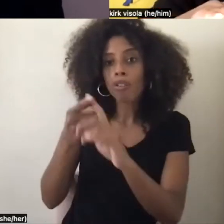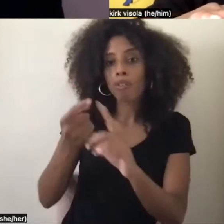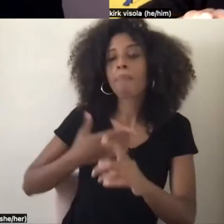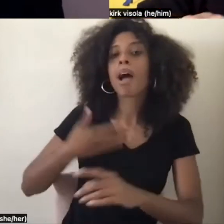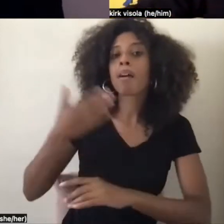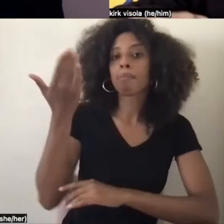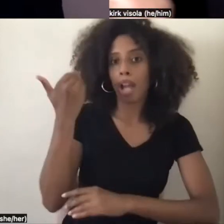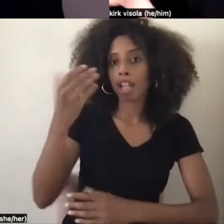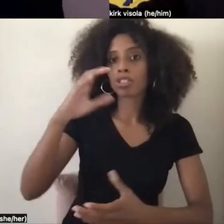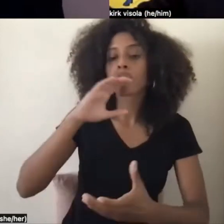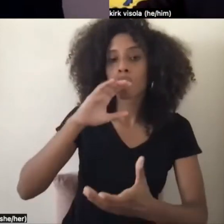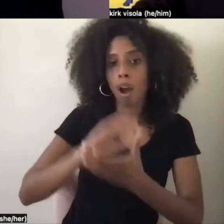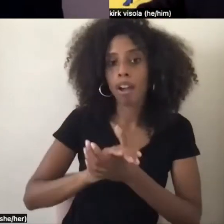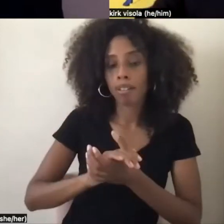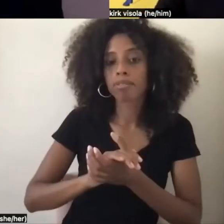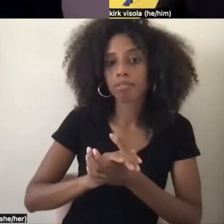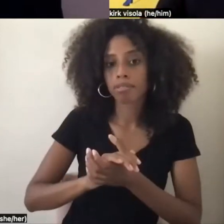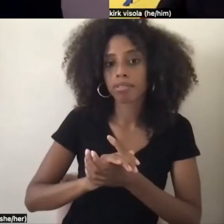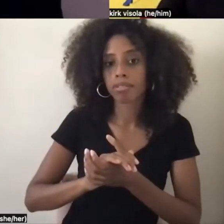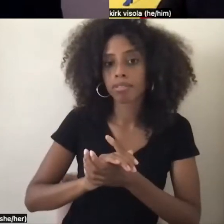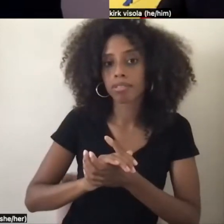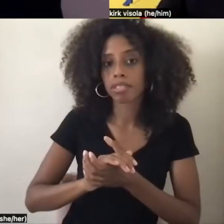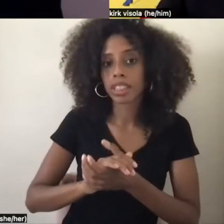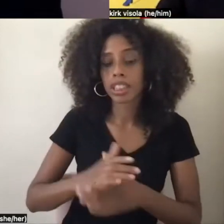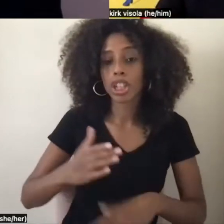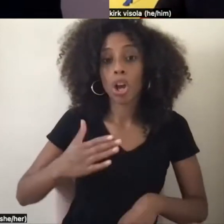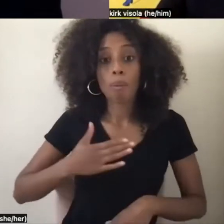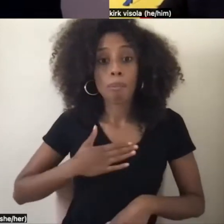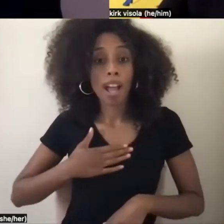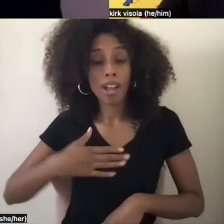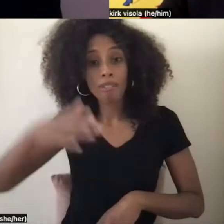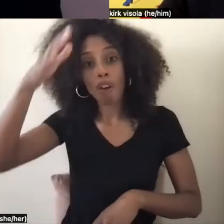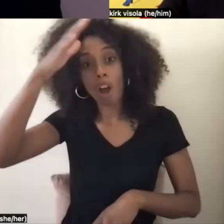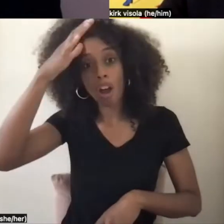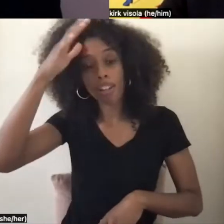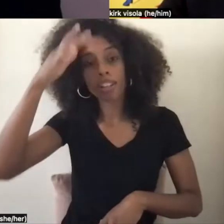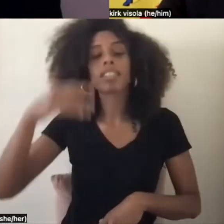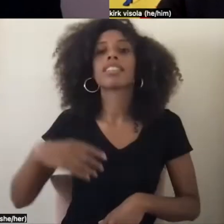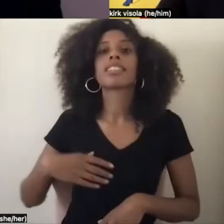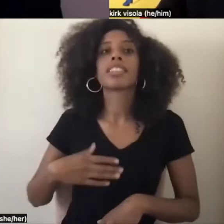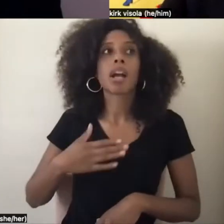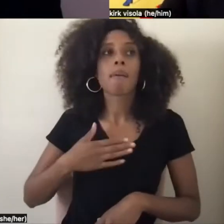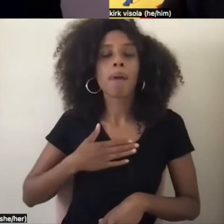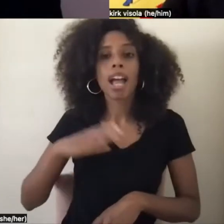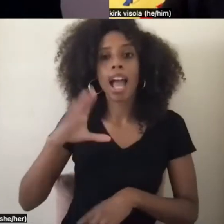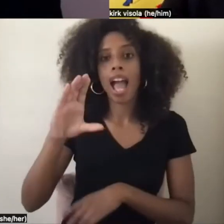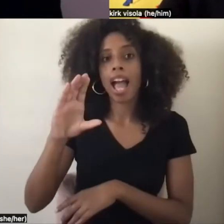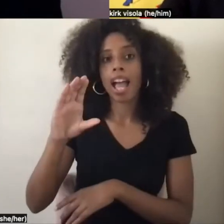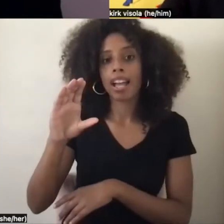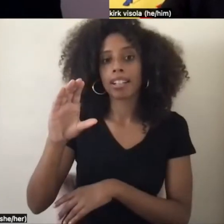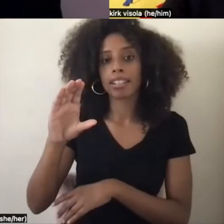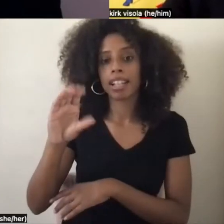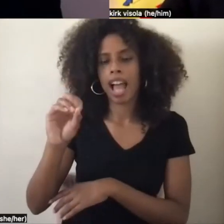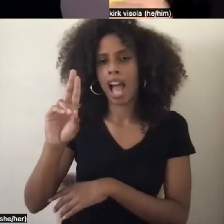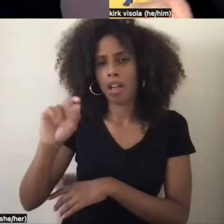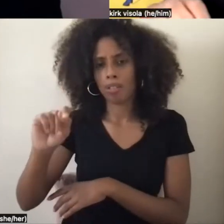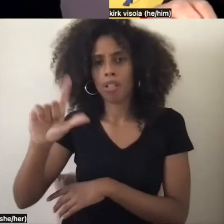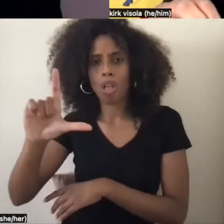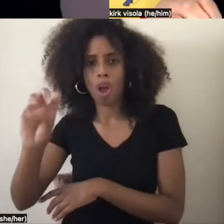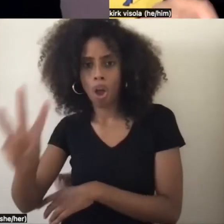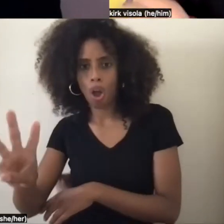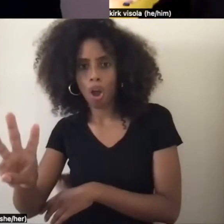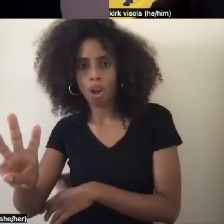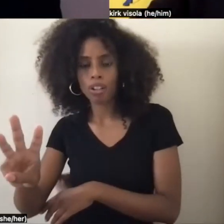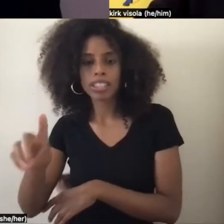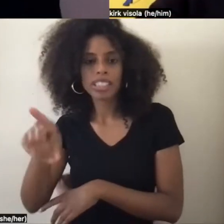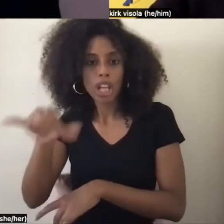to it. My father, Outlaw, my ex's dad, who I still talk to, was the head of creative services at E&J Gallo. And